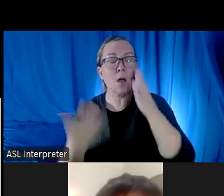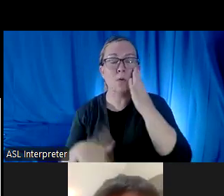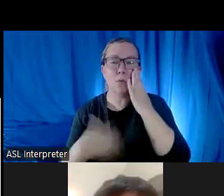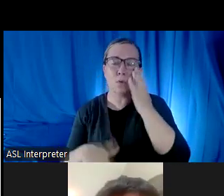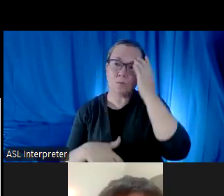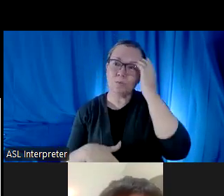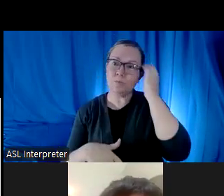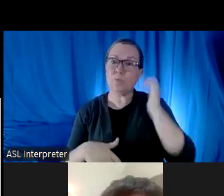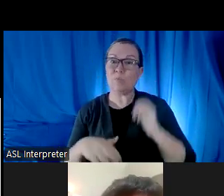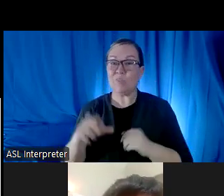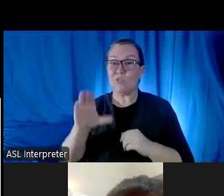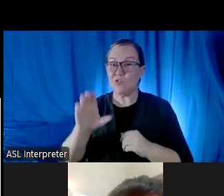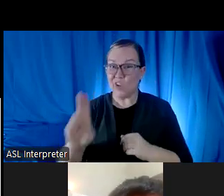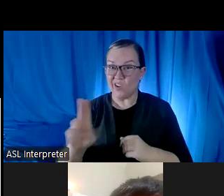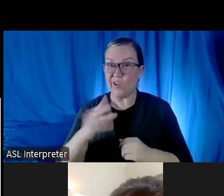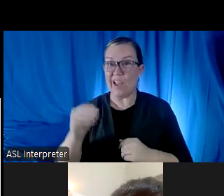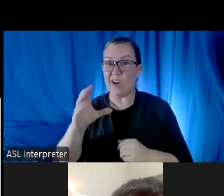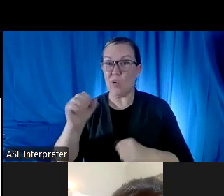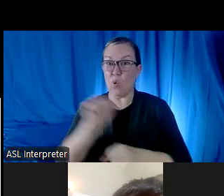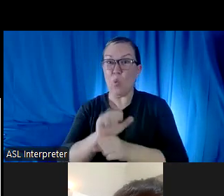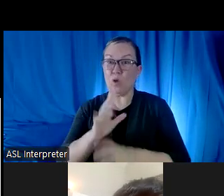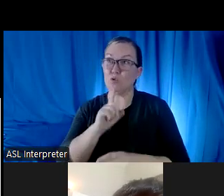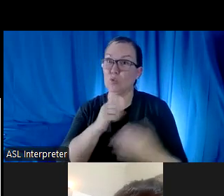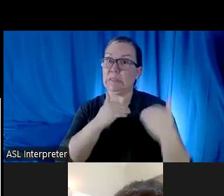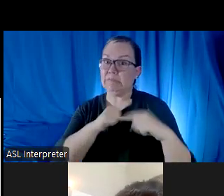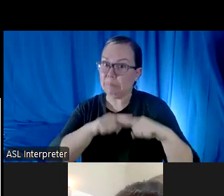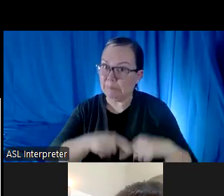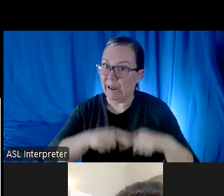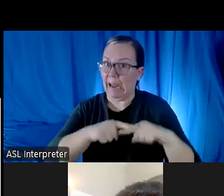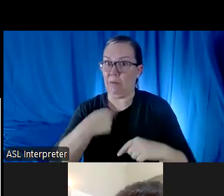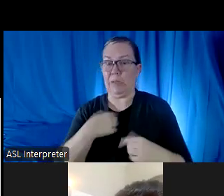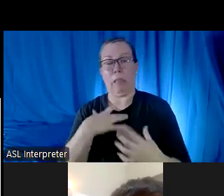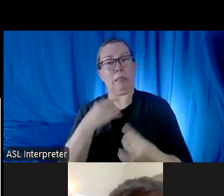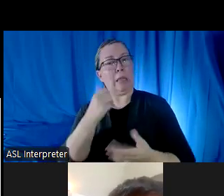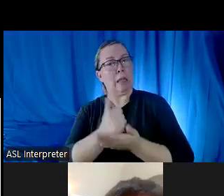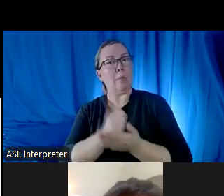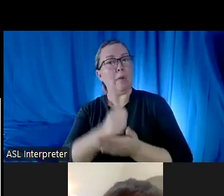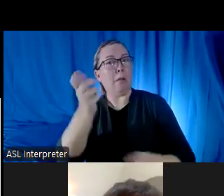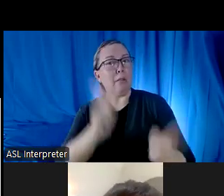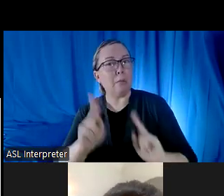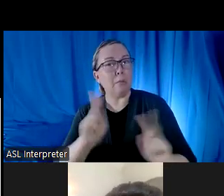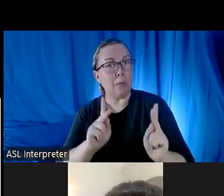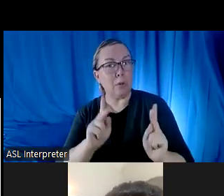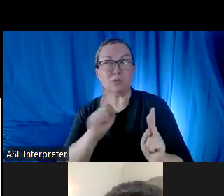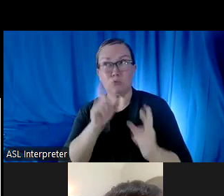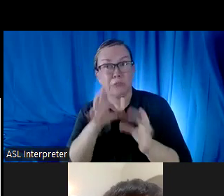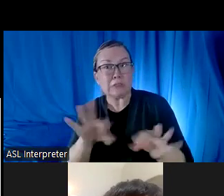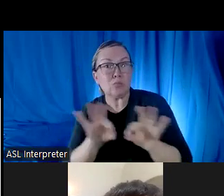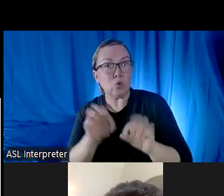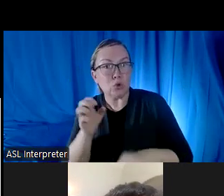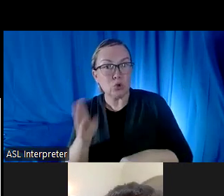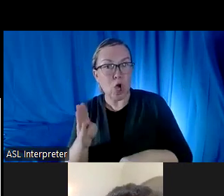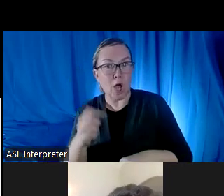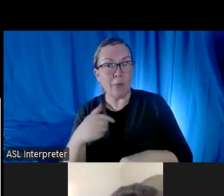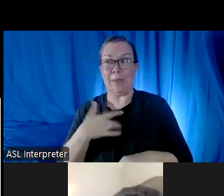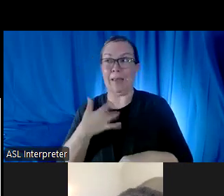Rogue Credit Union and my coworkers depend on me. I like helping others and doing an important job. When I work, I feel